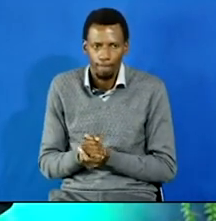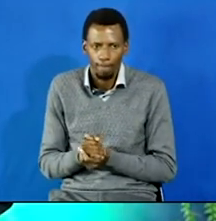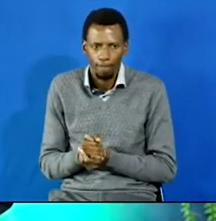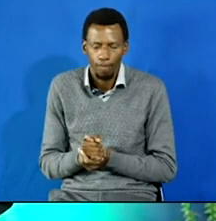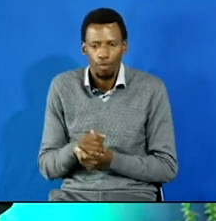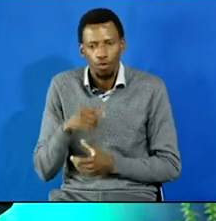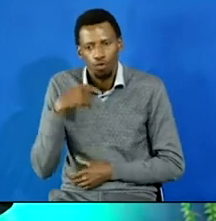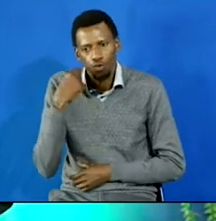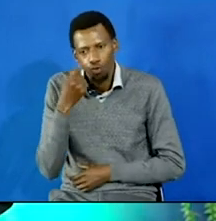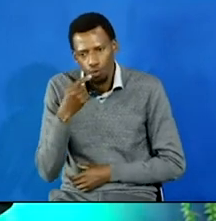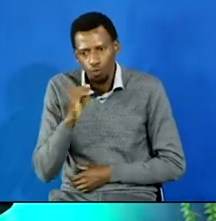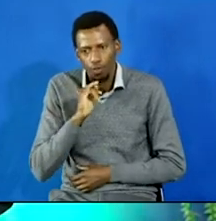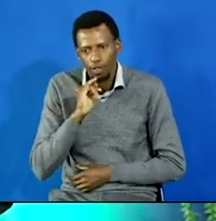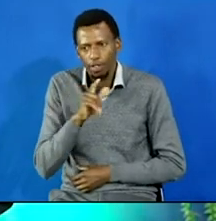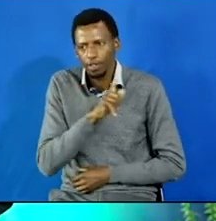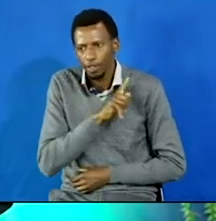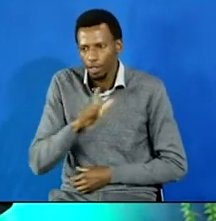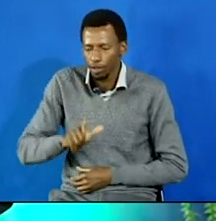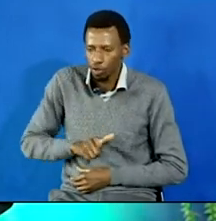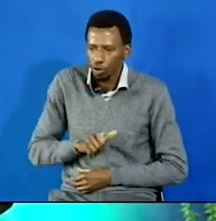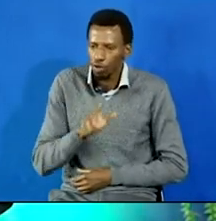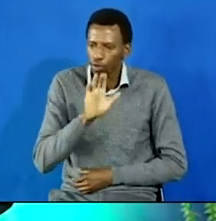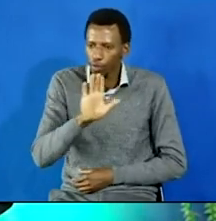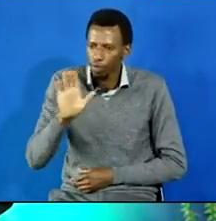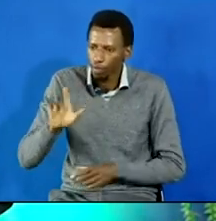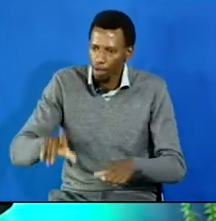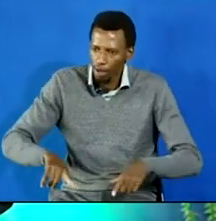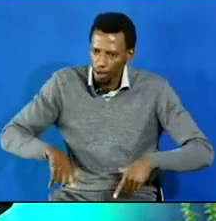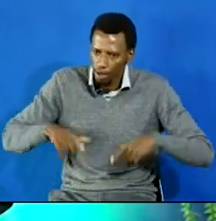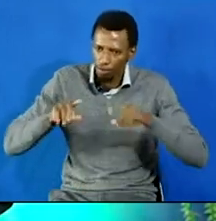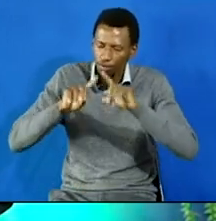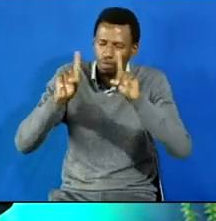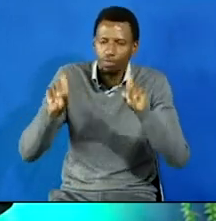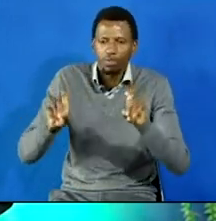Who is the Lord of your life?